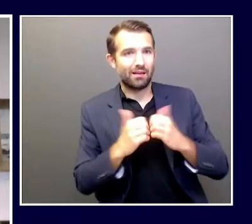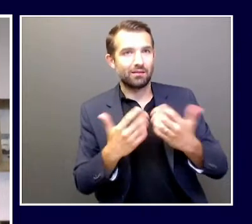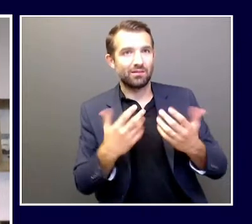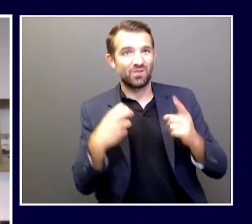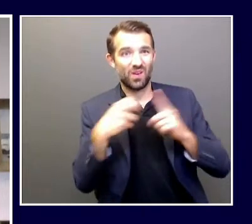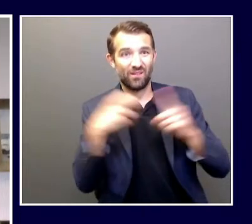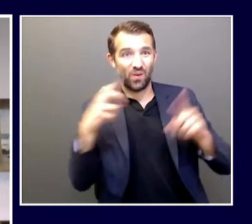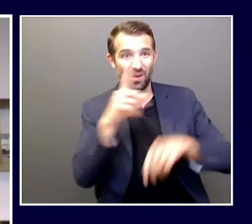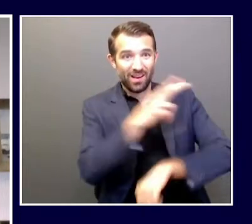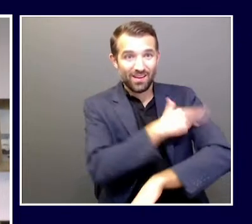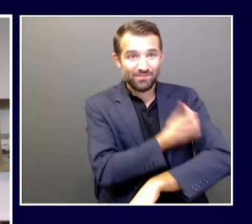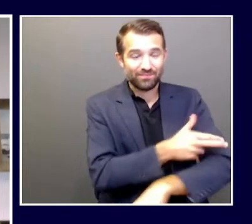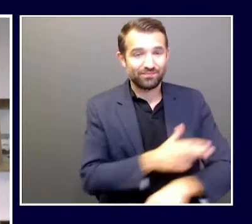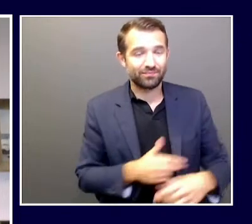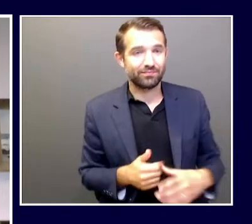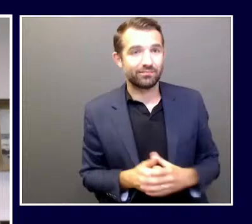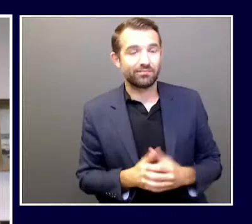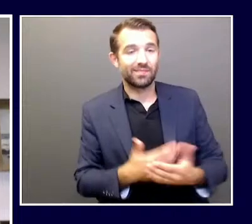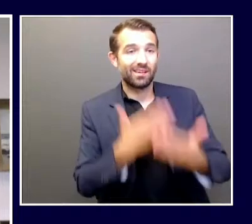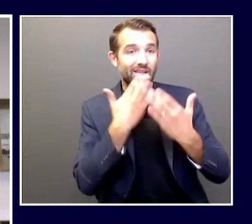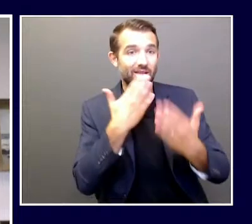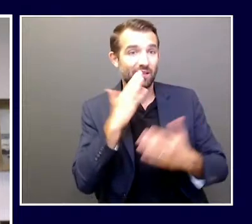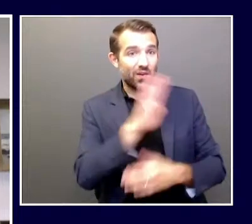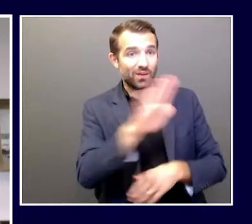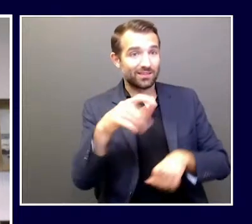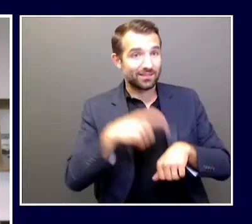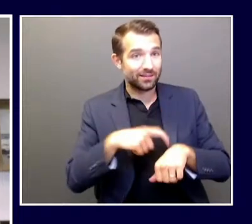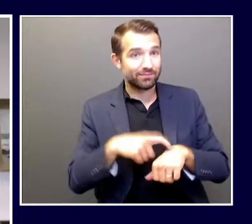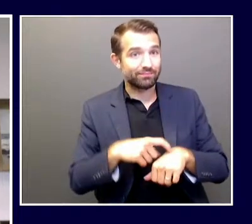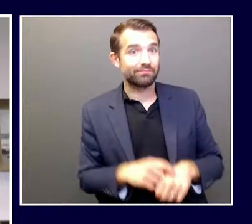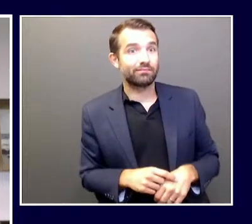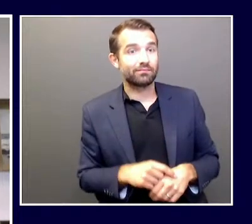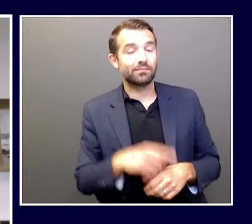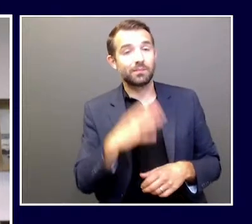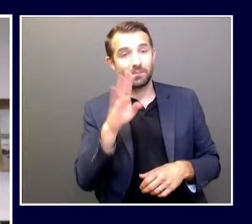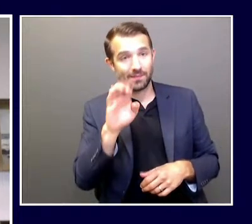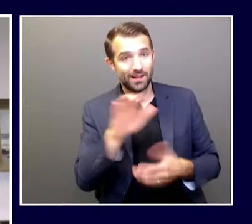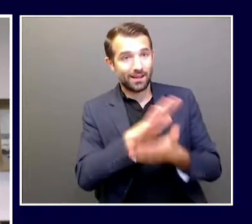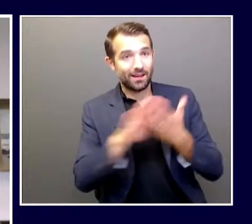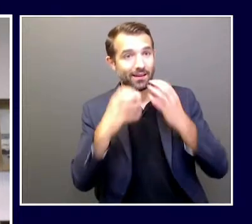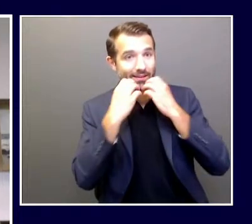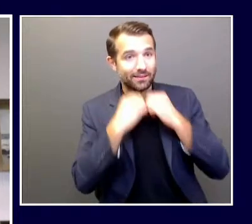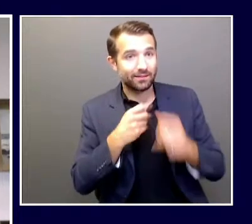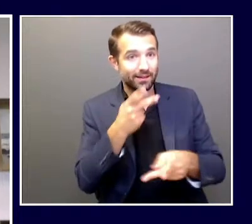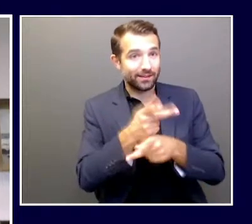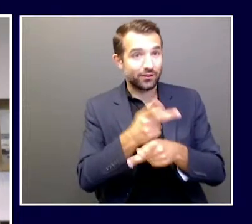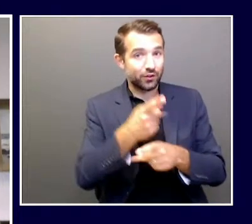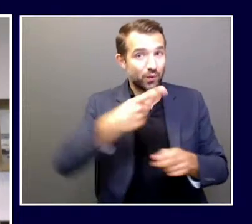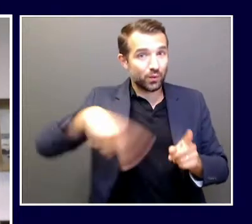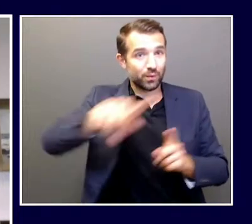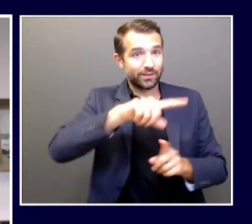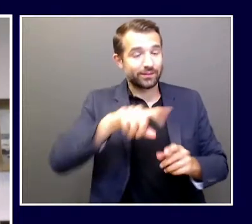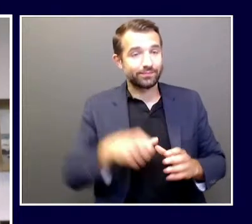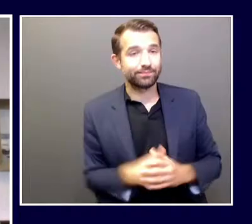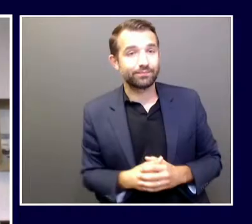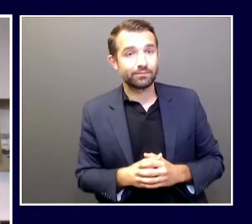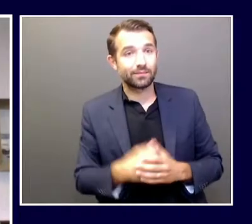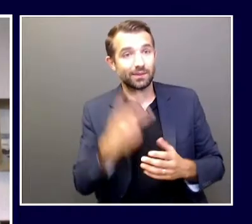that, thank you all for your time this afternoon. As always, please be kind and take care of one another. We will talk again soon.